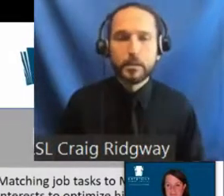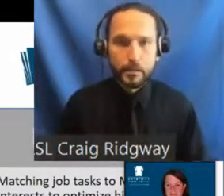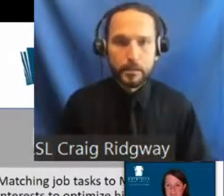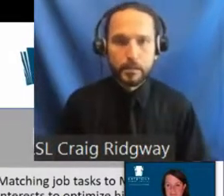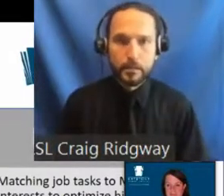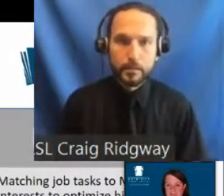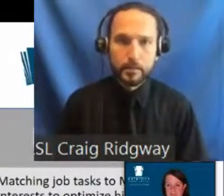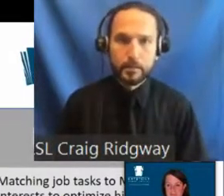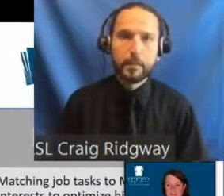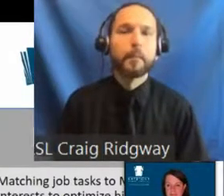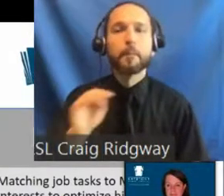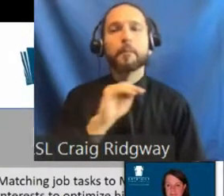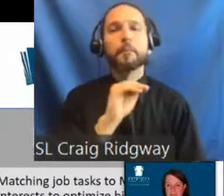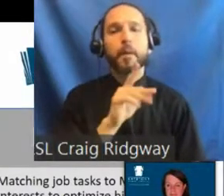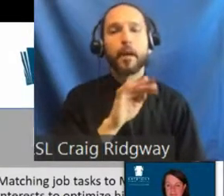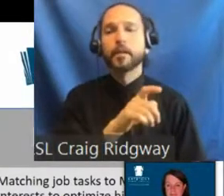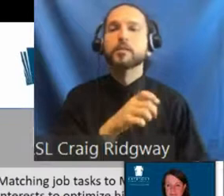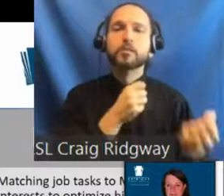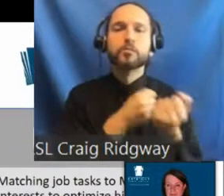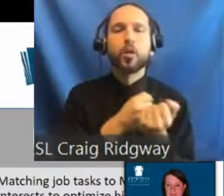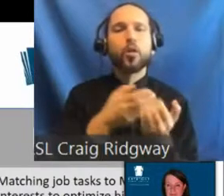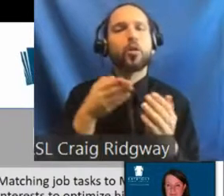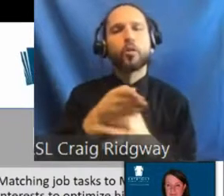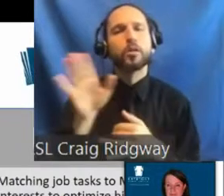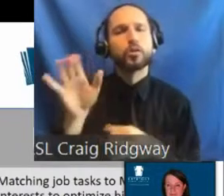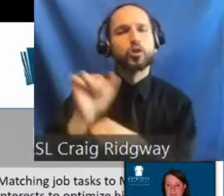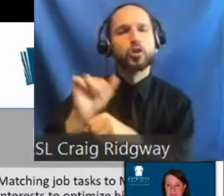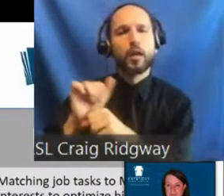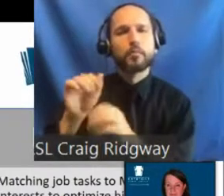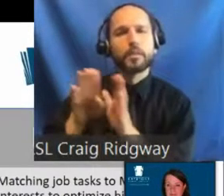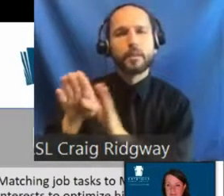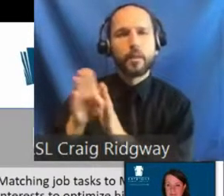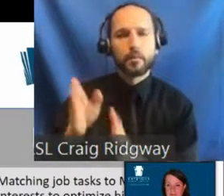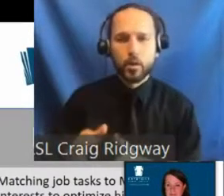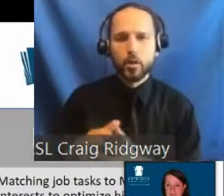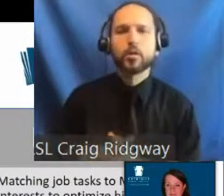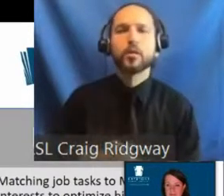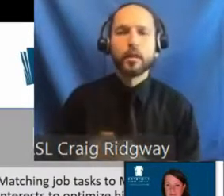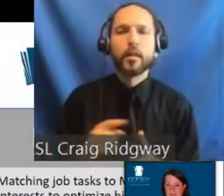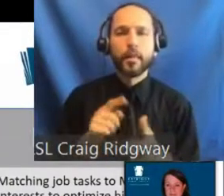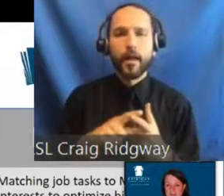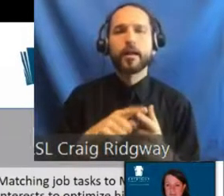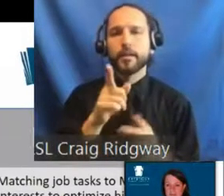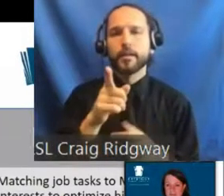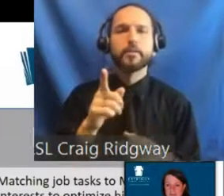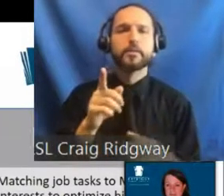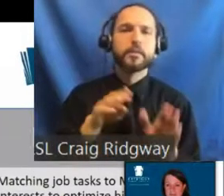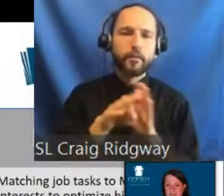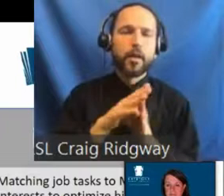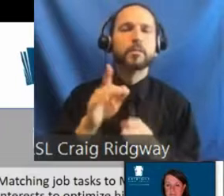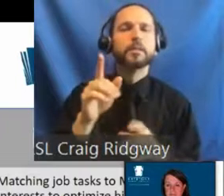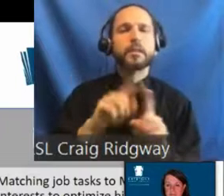Mike was supported by his job developer as he navigated his new job by developing strategies for